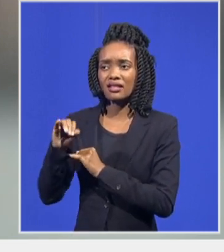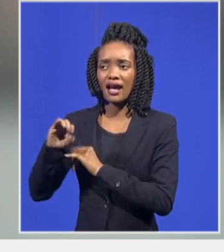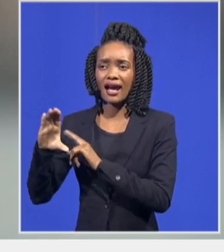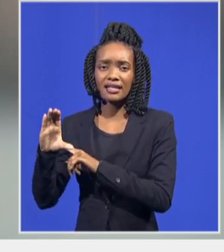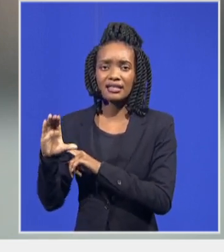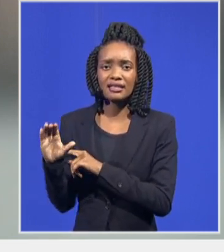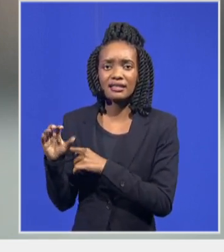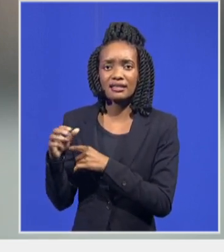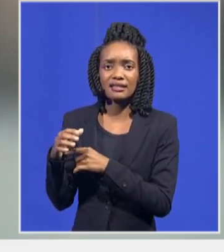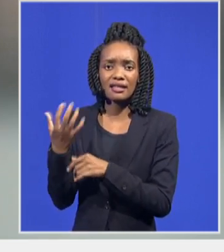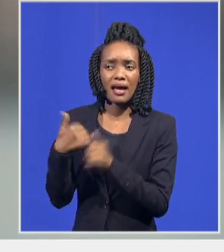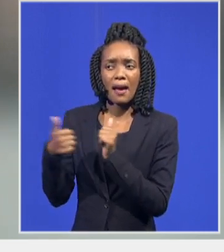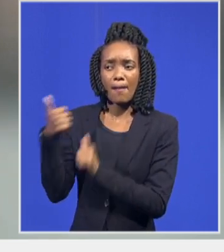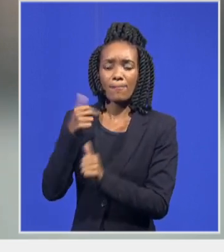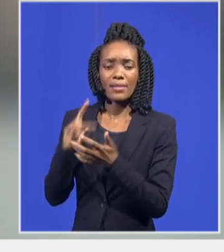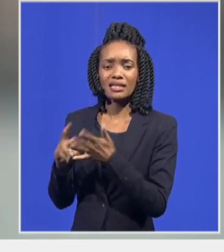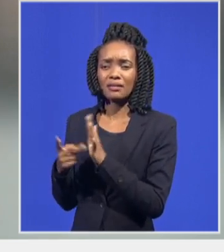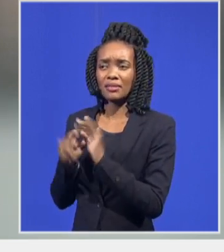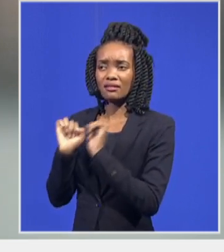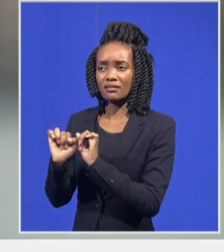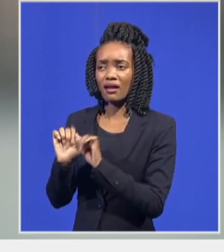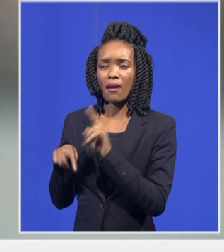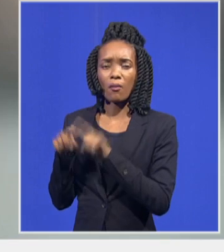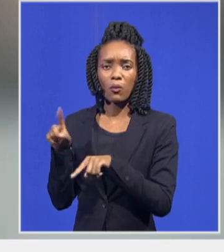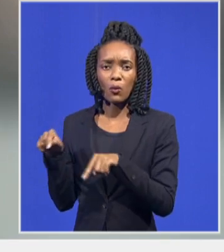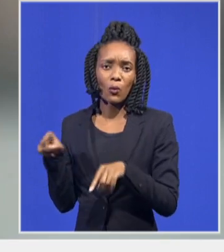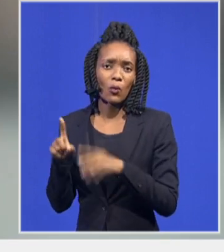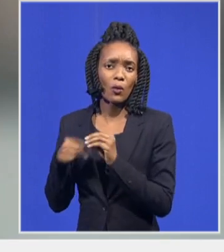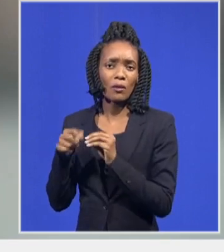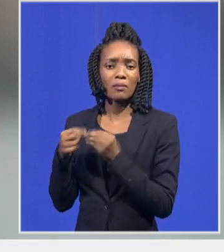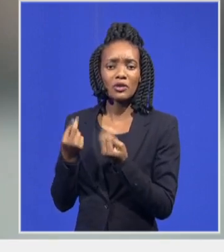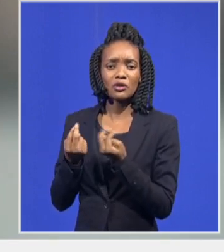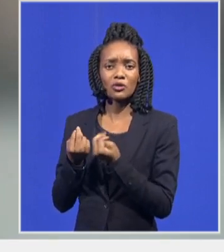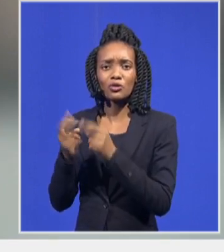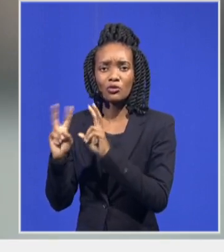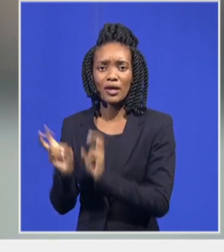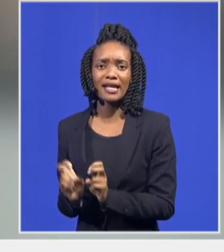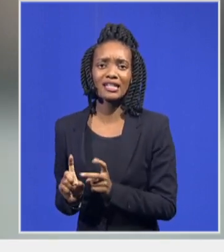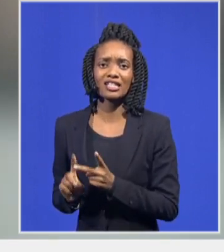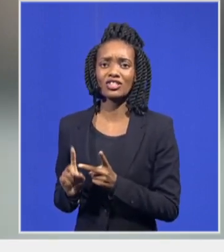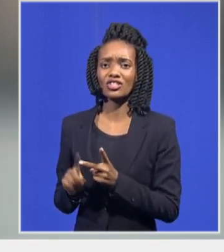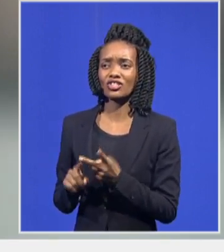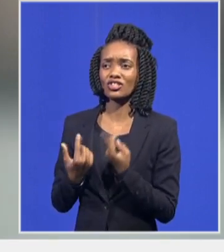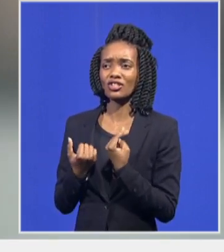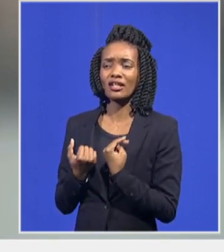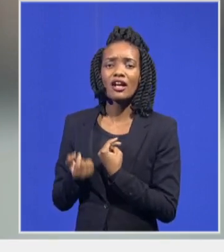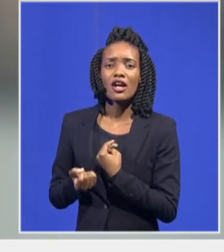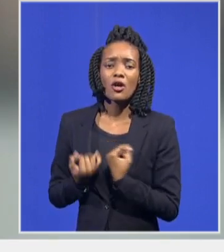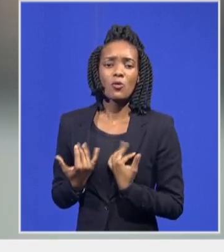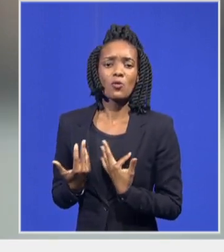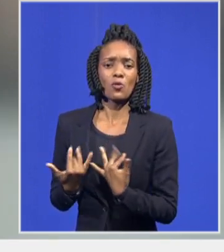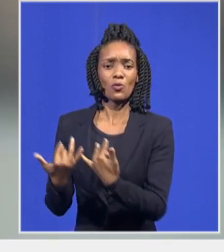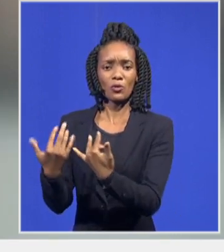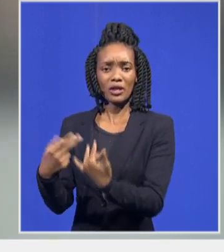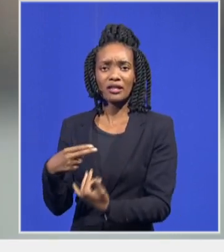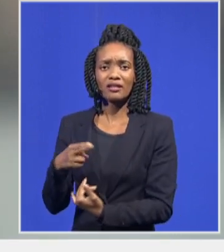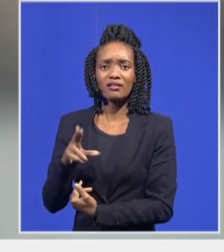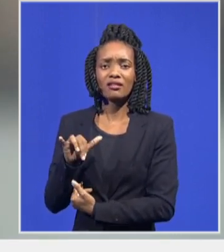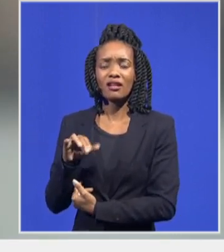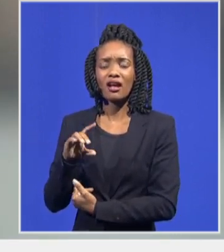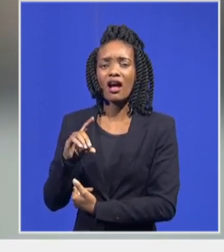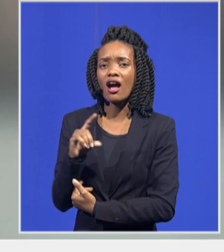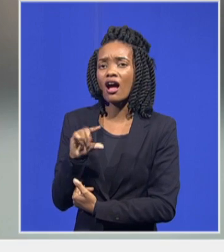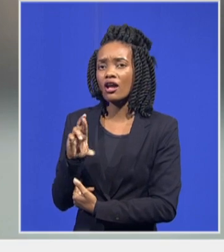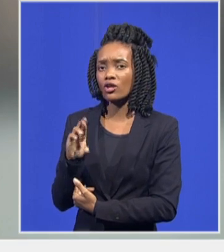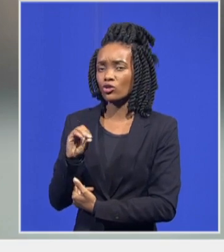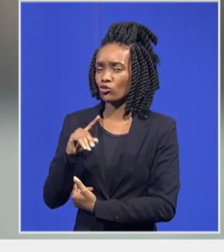plans, particularly around renewables energy, new energy vehicles, green hydrogen. There's the role of National Treasury.